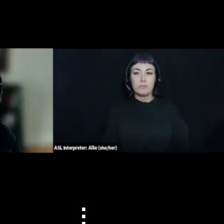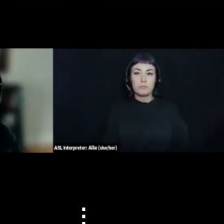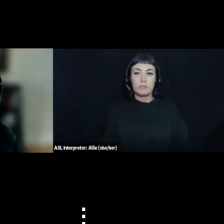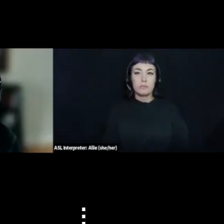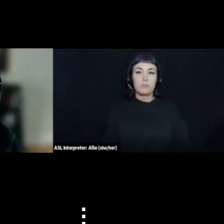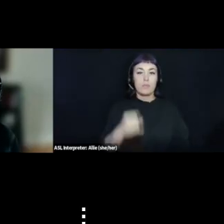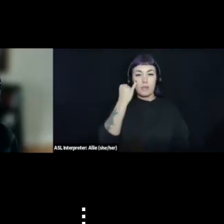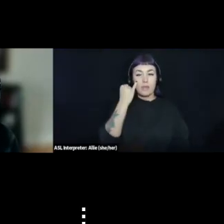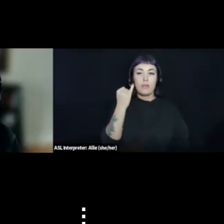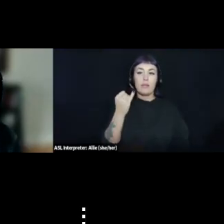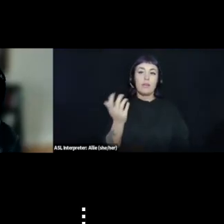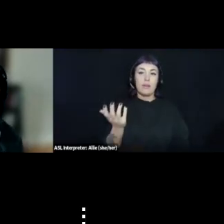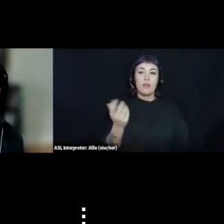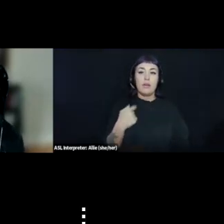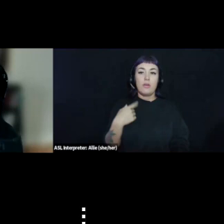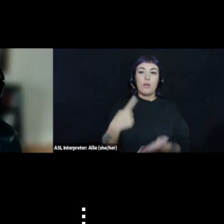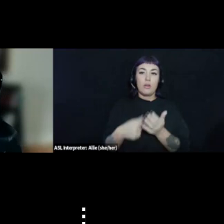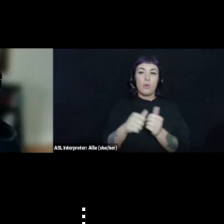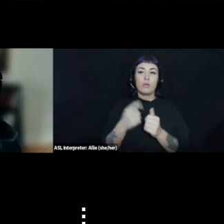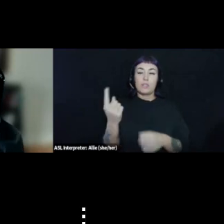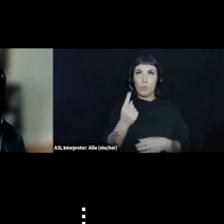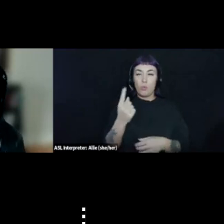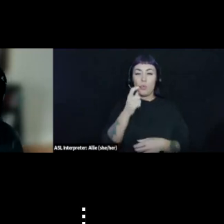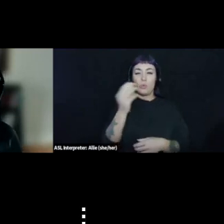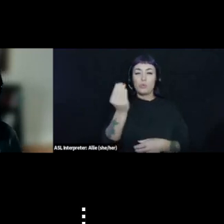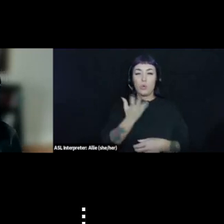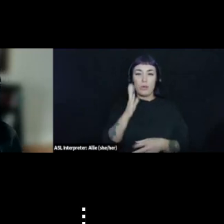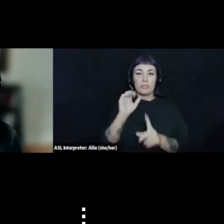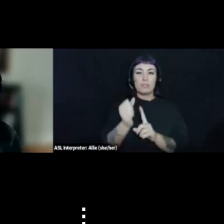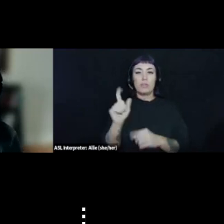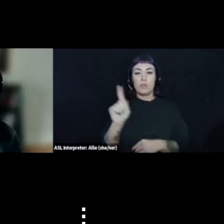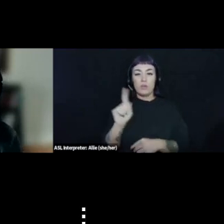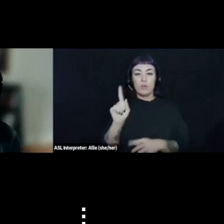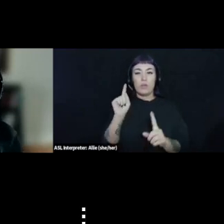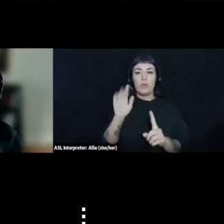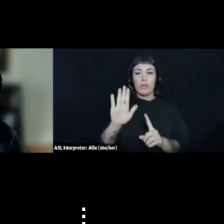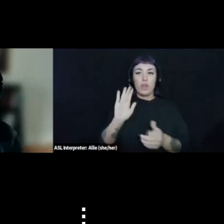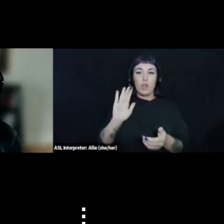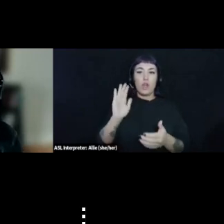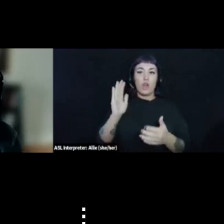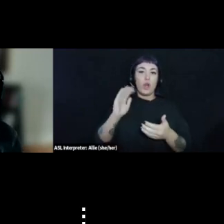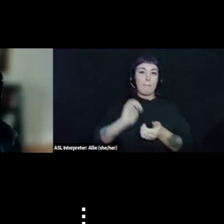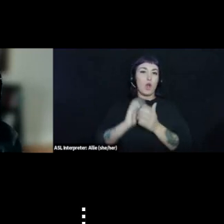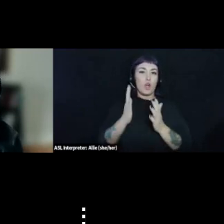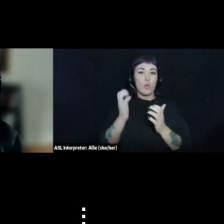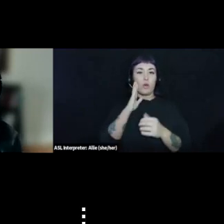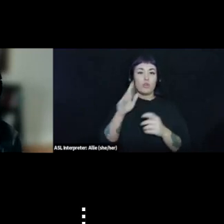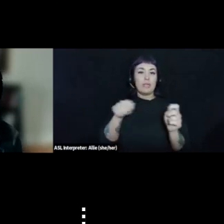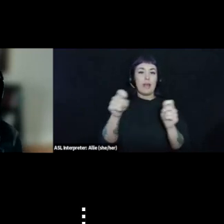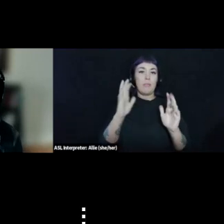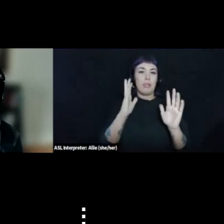If the person, so I talked to somebody who told me a scenario where their partner wanted to be tied up and